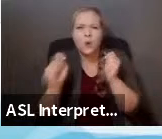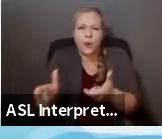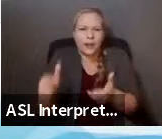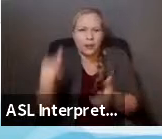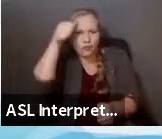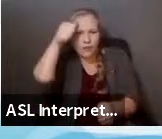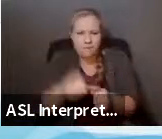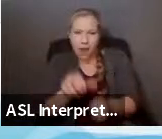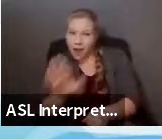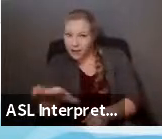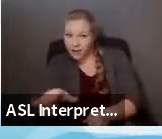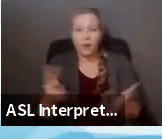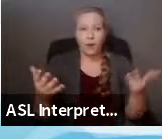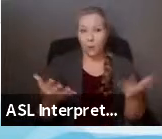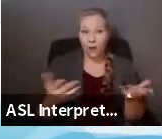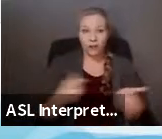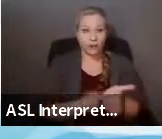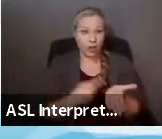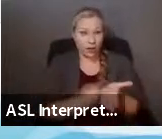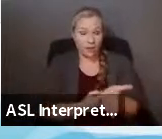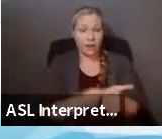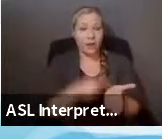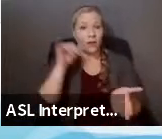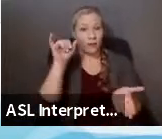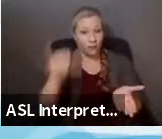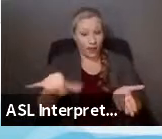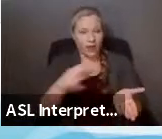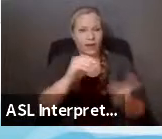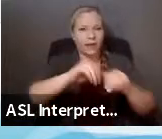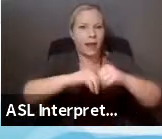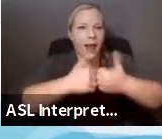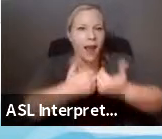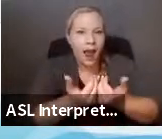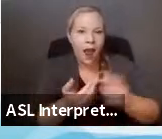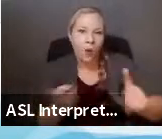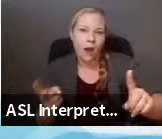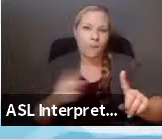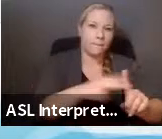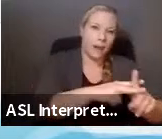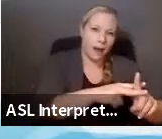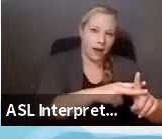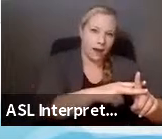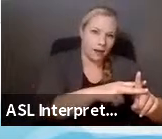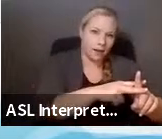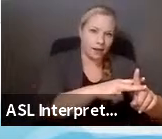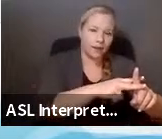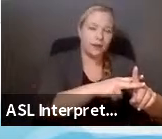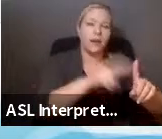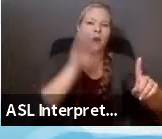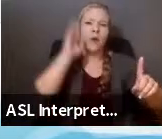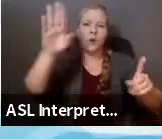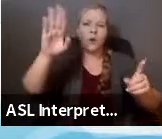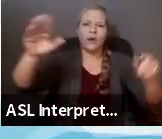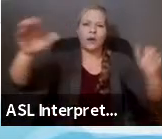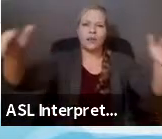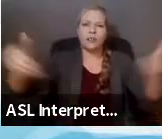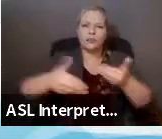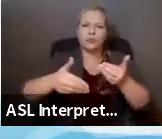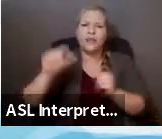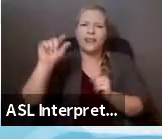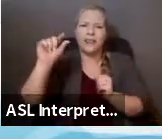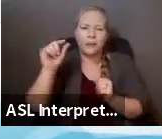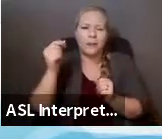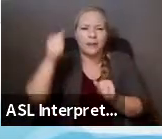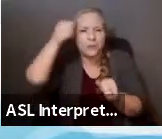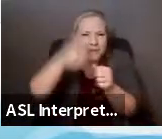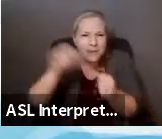start to talk about how we're applying that. And I'm going to just introduce it, just reminisce a little bit from